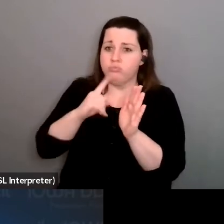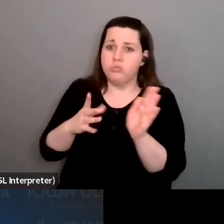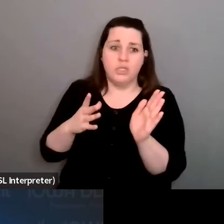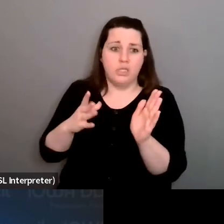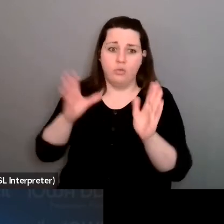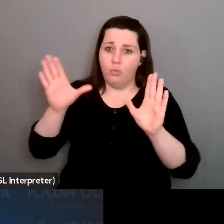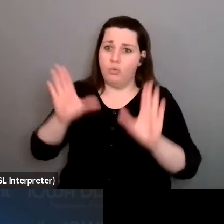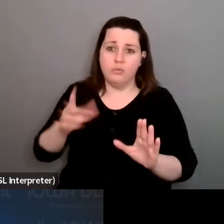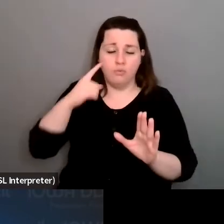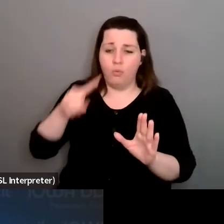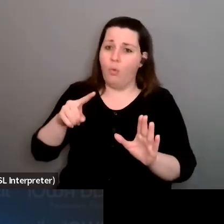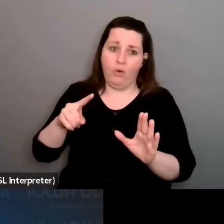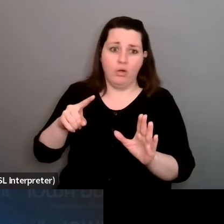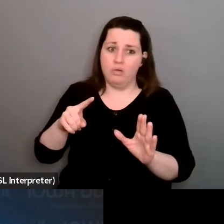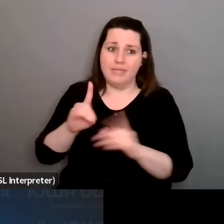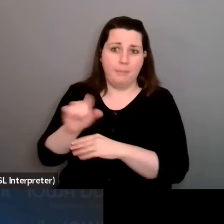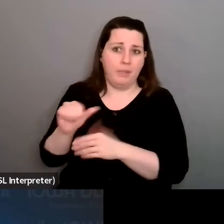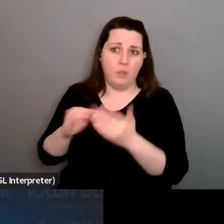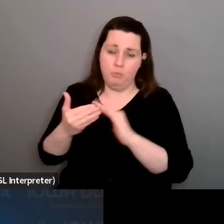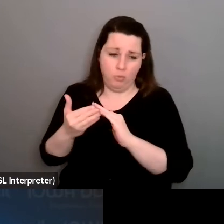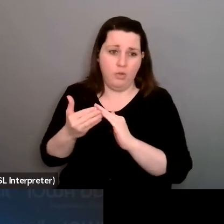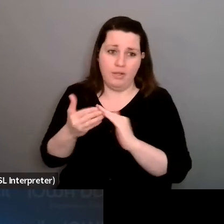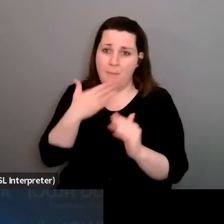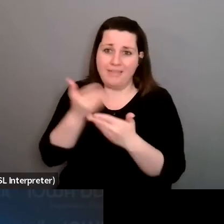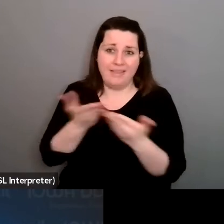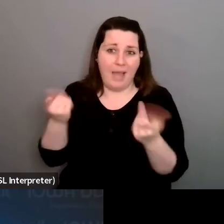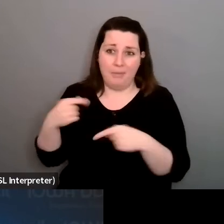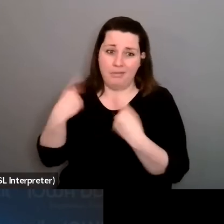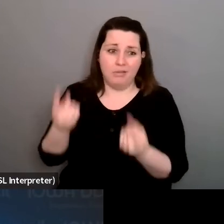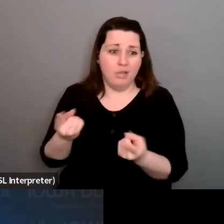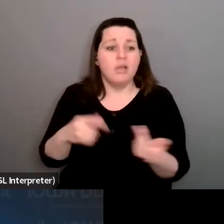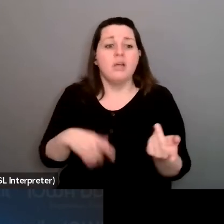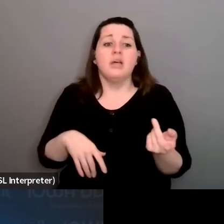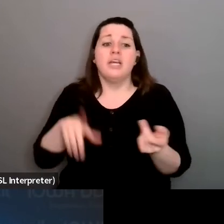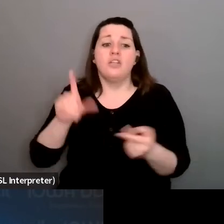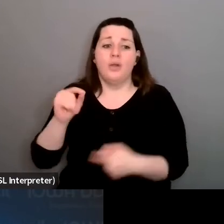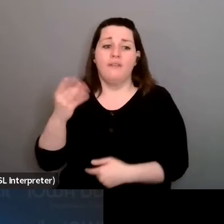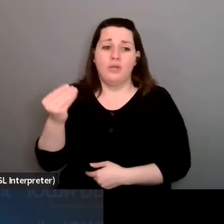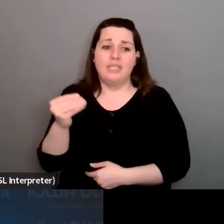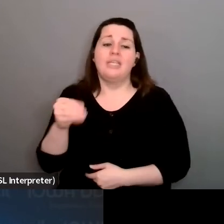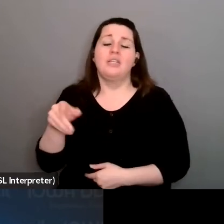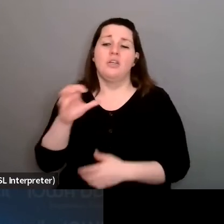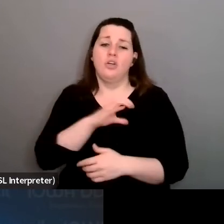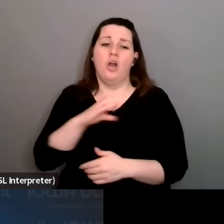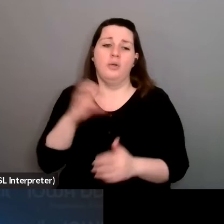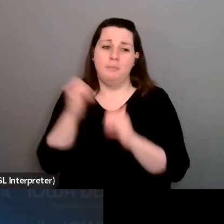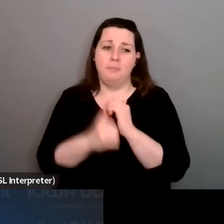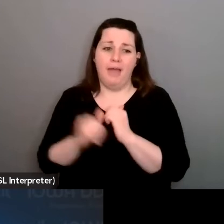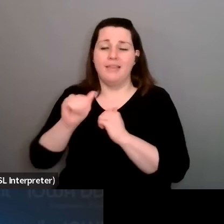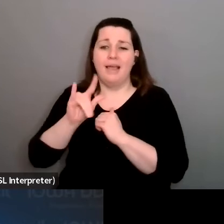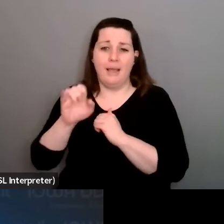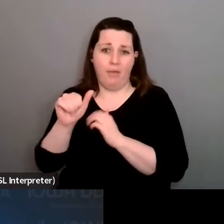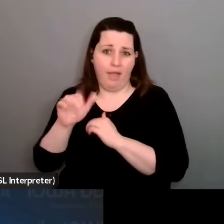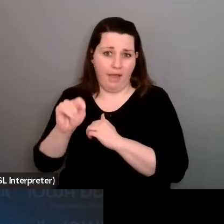community in a very long time. In 2014, Congress passed the ABLE Act to help families with disabilities save for life.